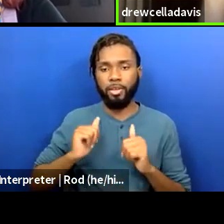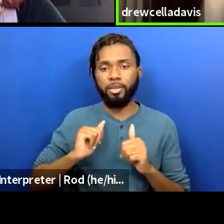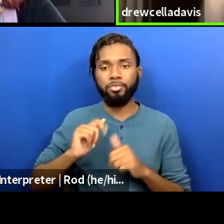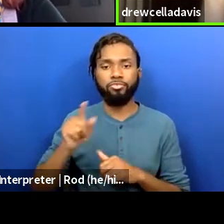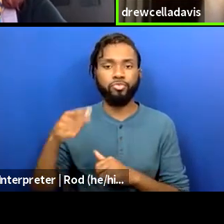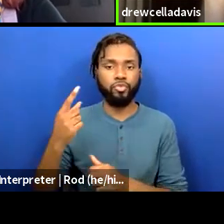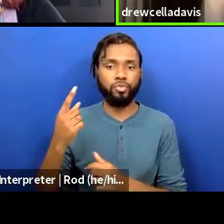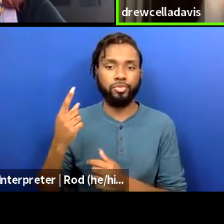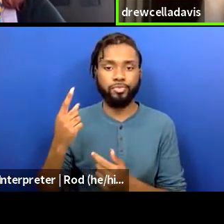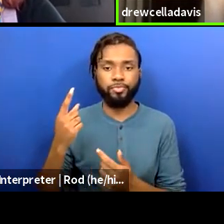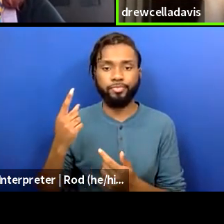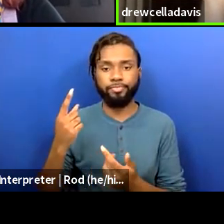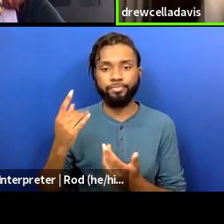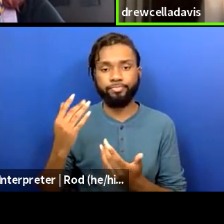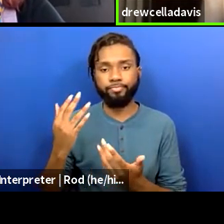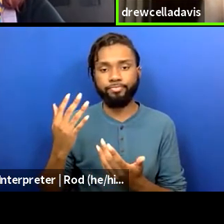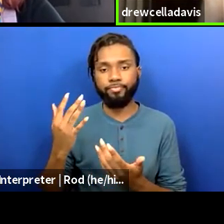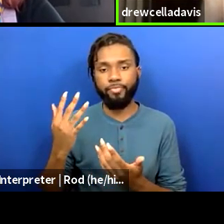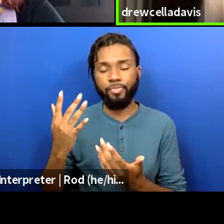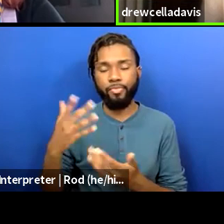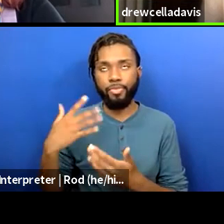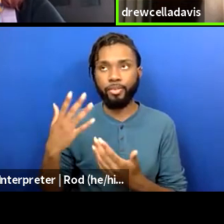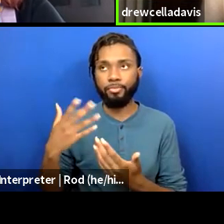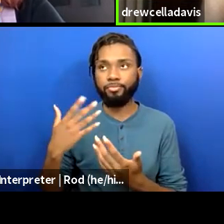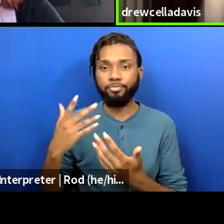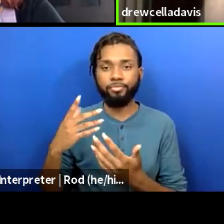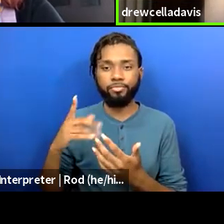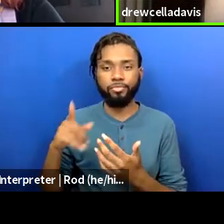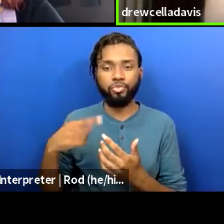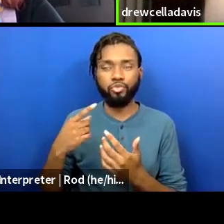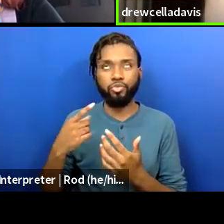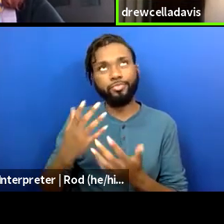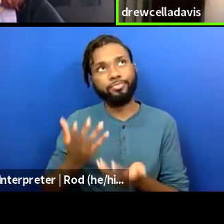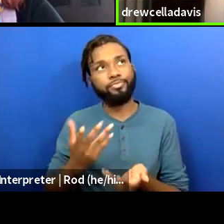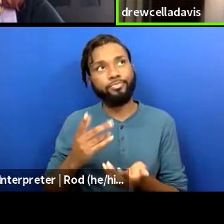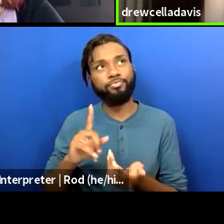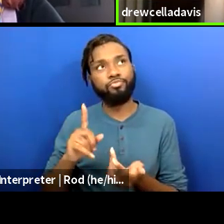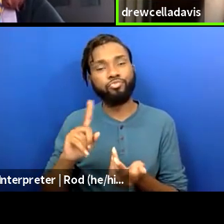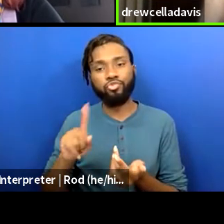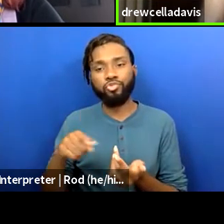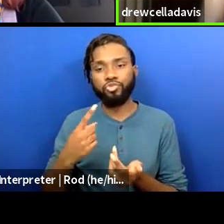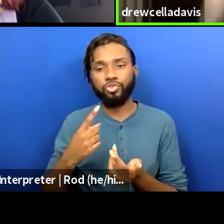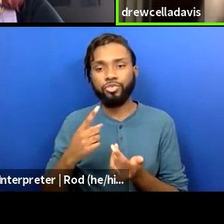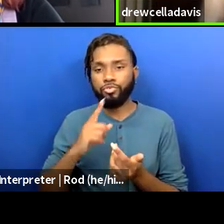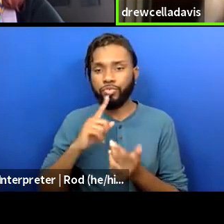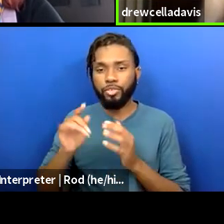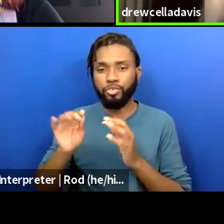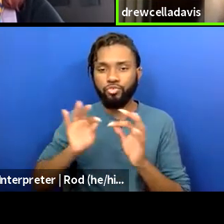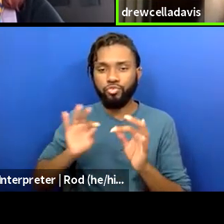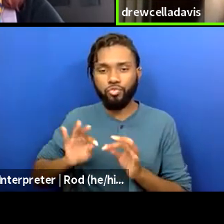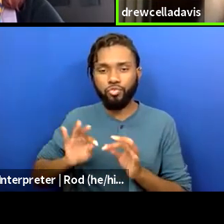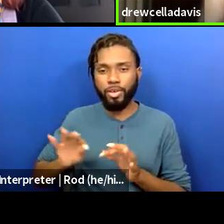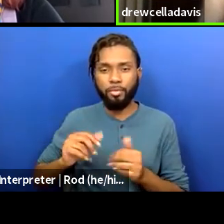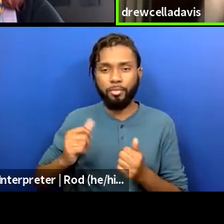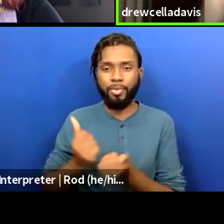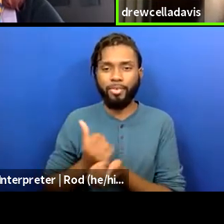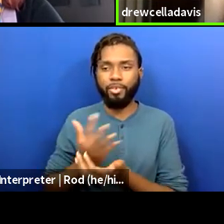at like the different, well, to get words for all the things that I had